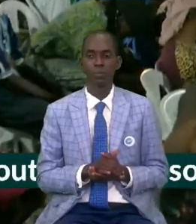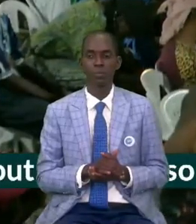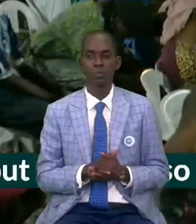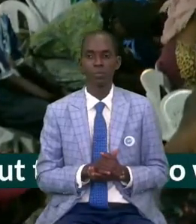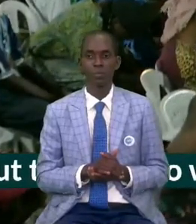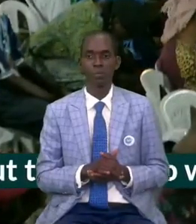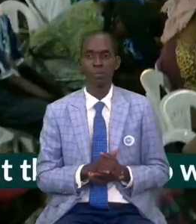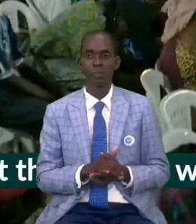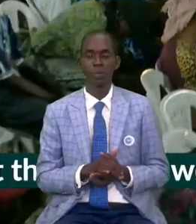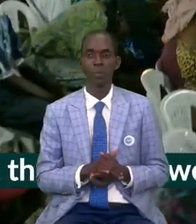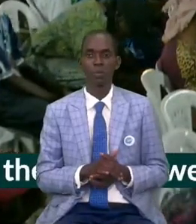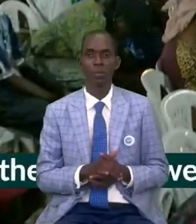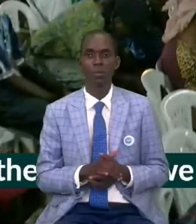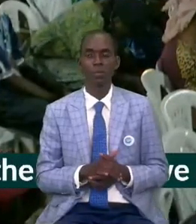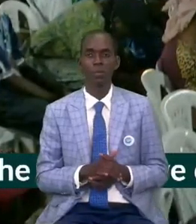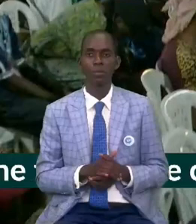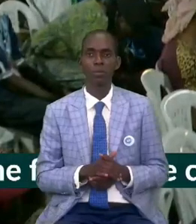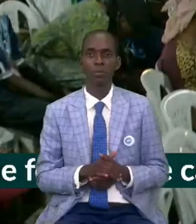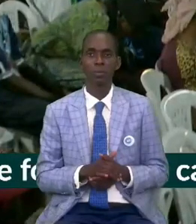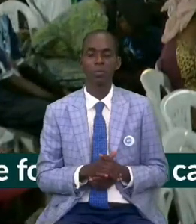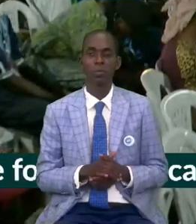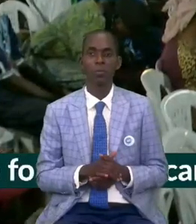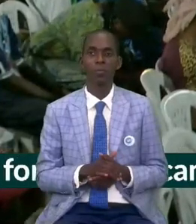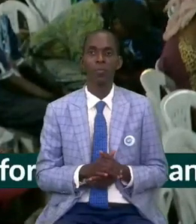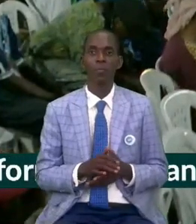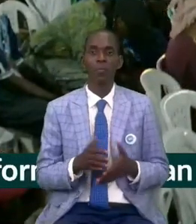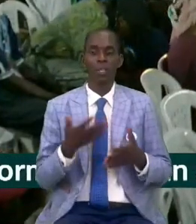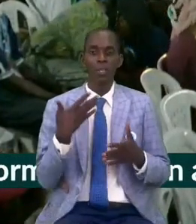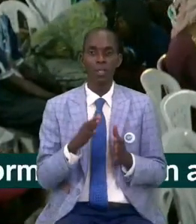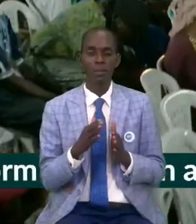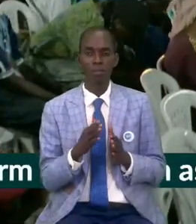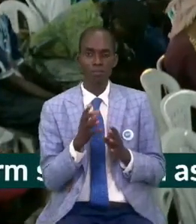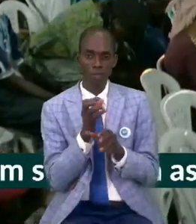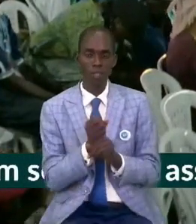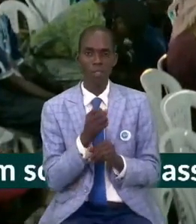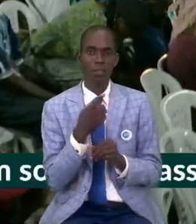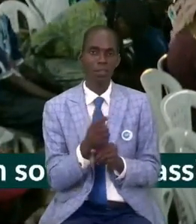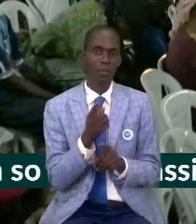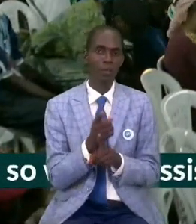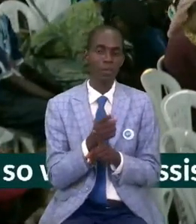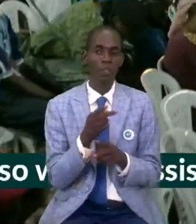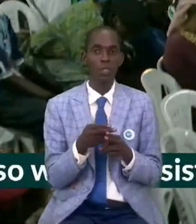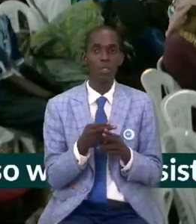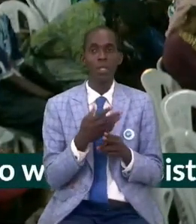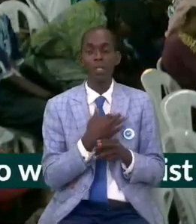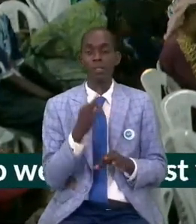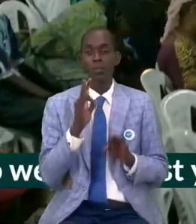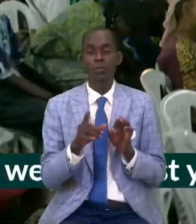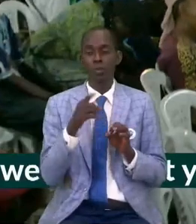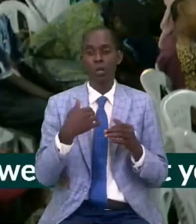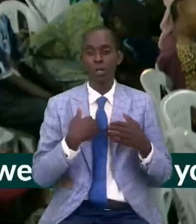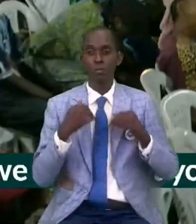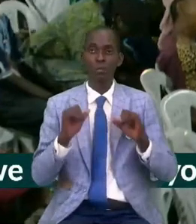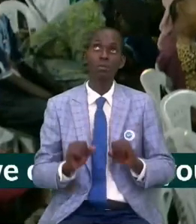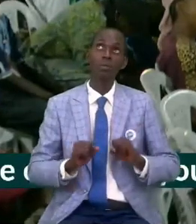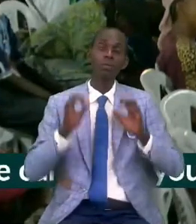names. And if you have given your life to Christ, don't allow Satan to cheat you, to tell lies, and